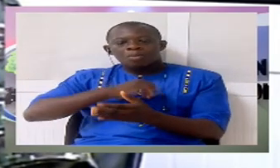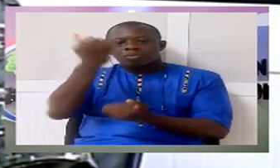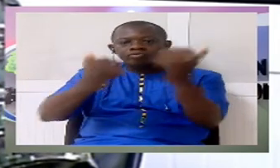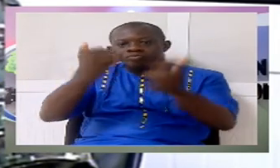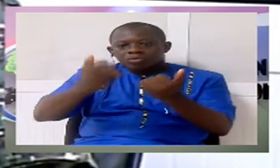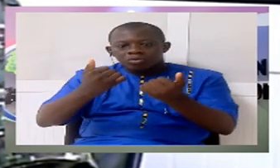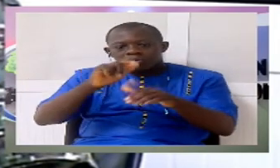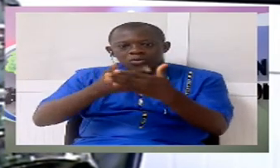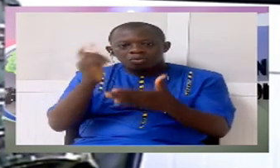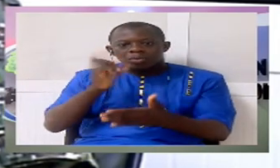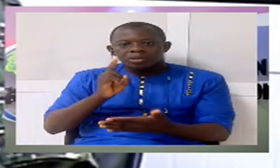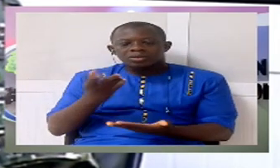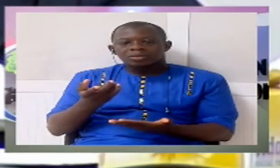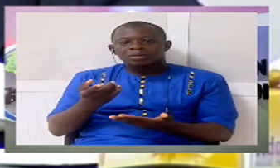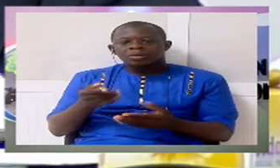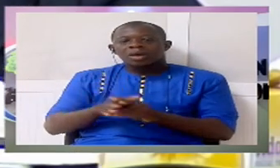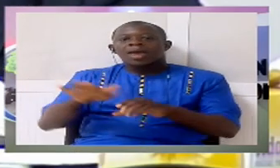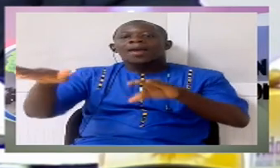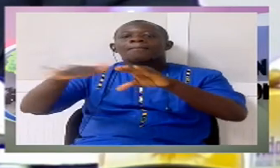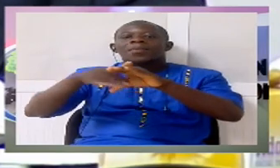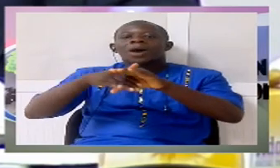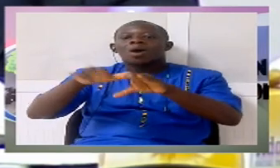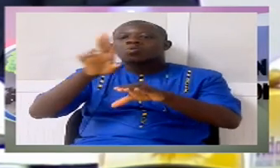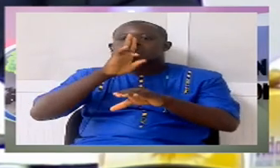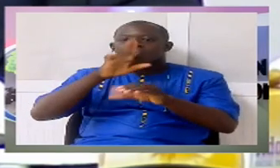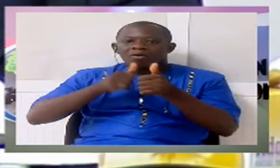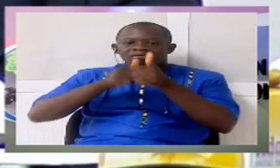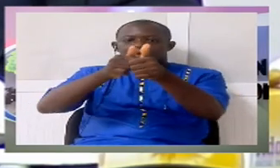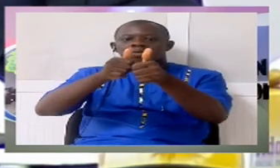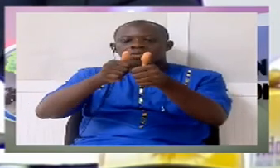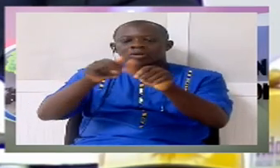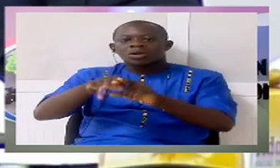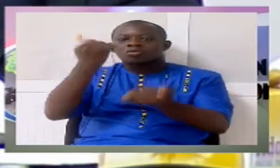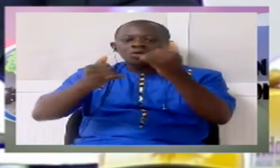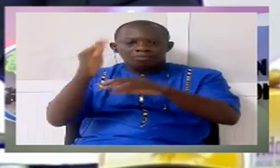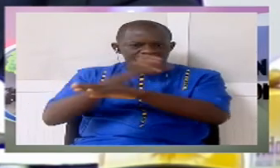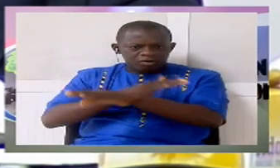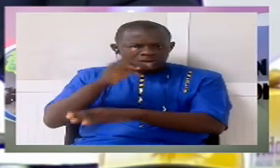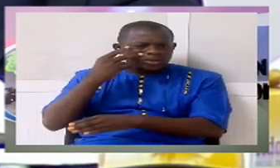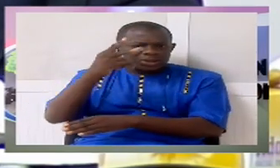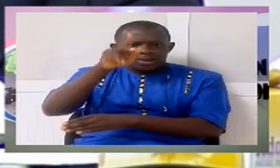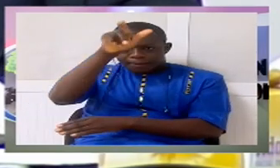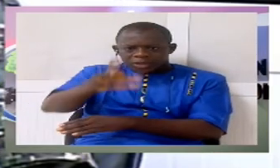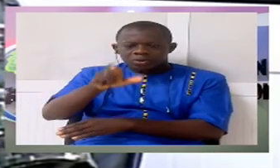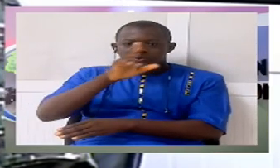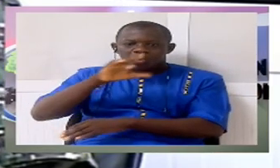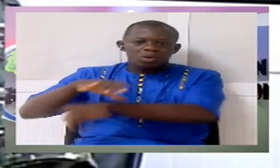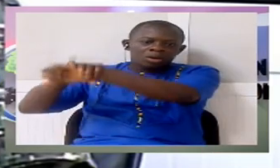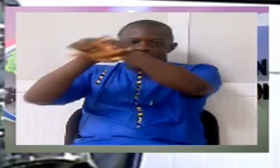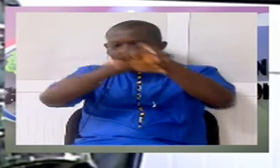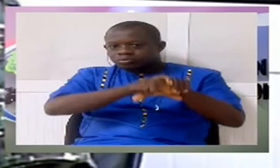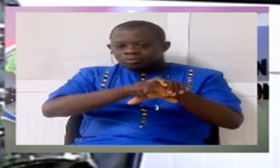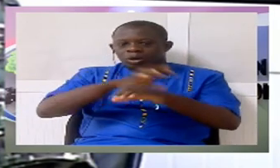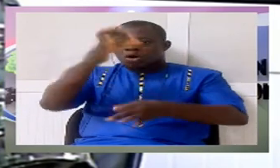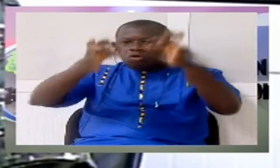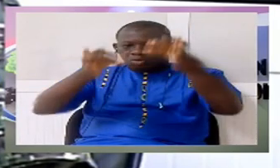vehicle owners or what the members of the convoy have you ever seen any one of them prosecuted ñi nga xamne ño de bokk ci bir